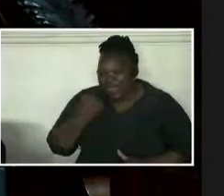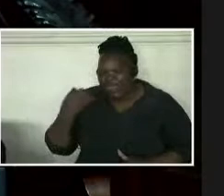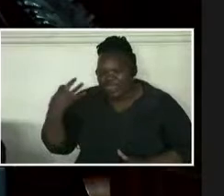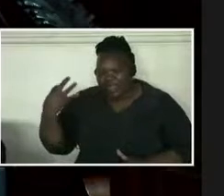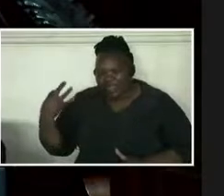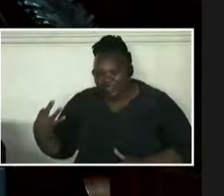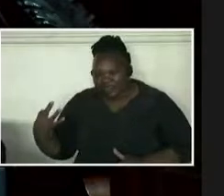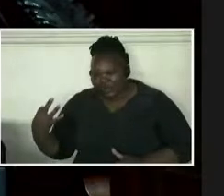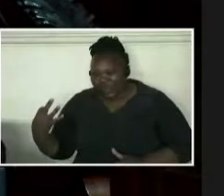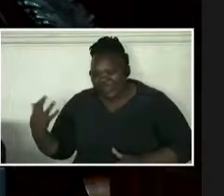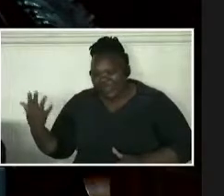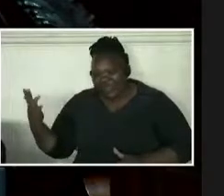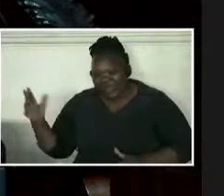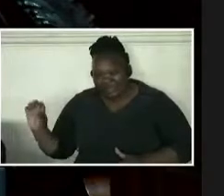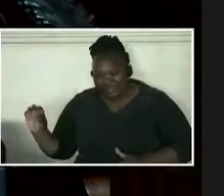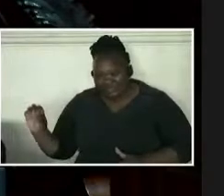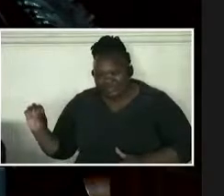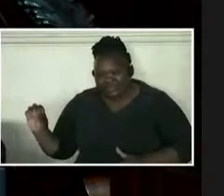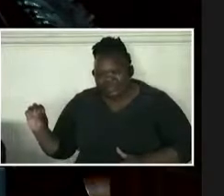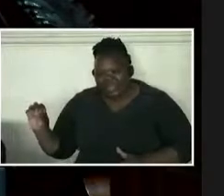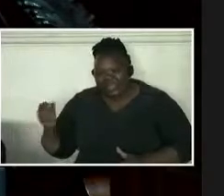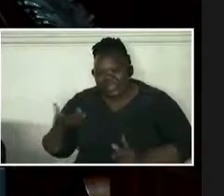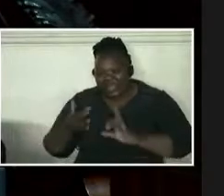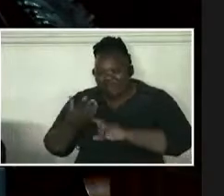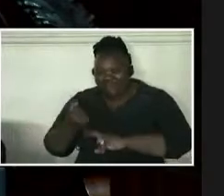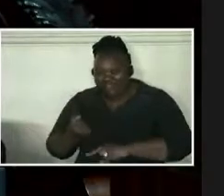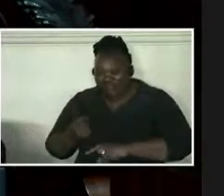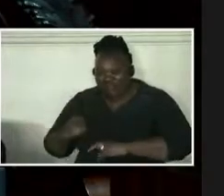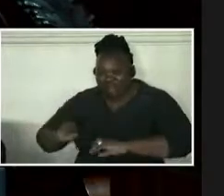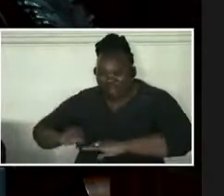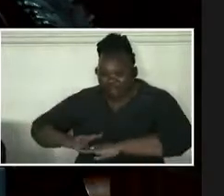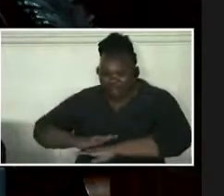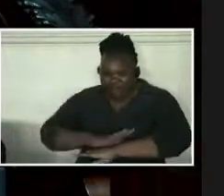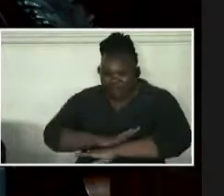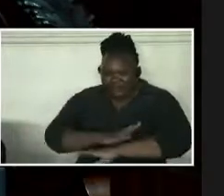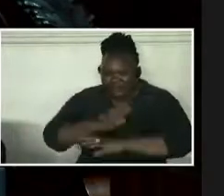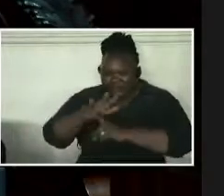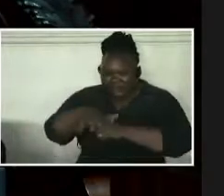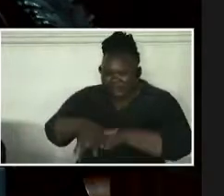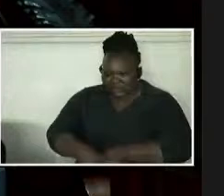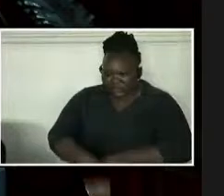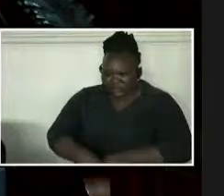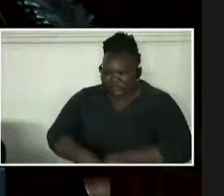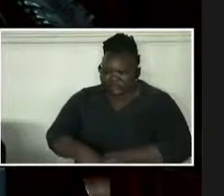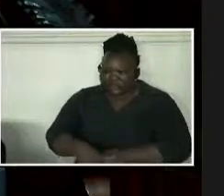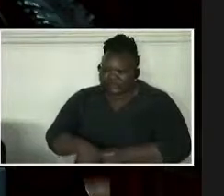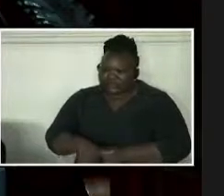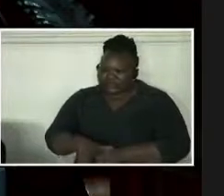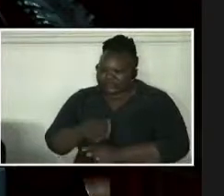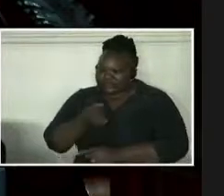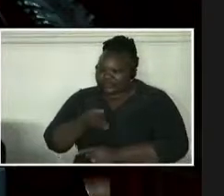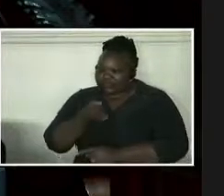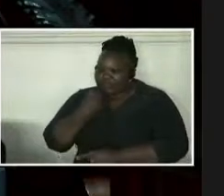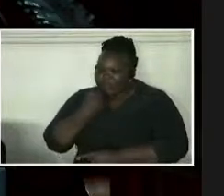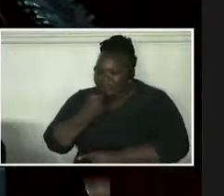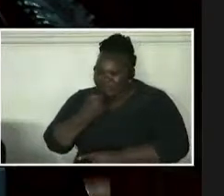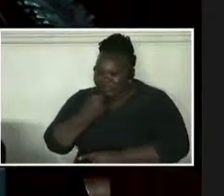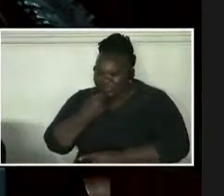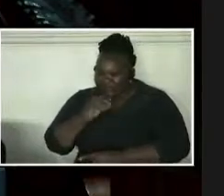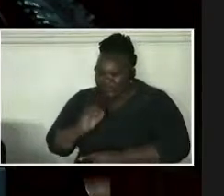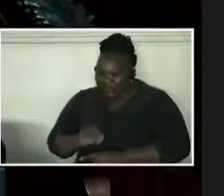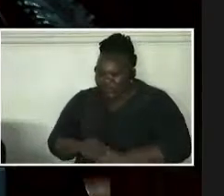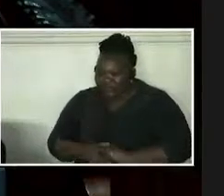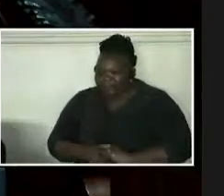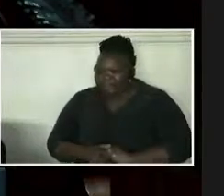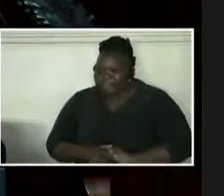third ninety says they must have achieved viral suppression and that is the fourth districts